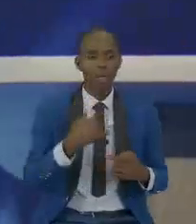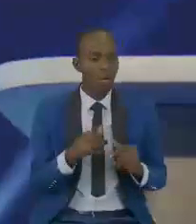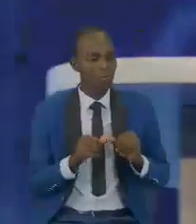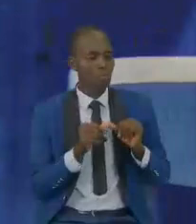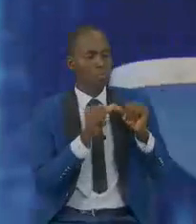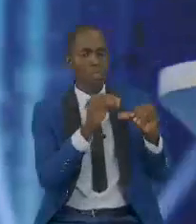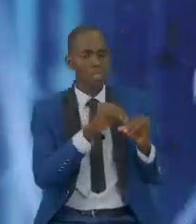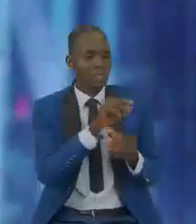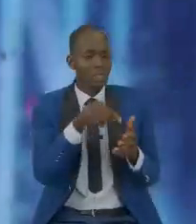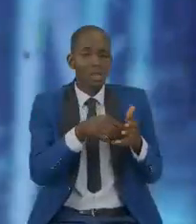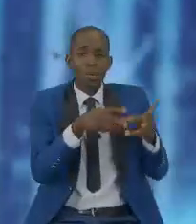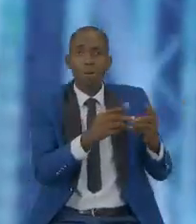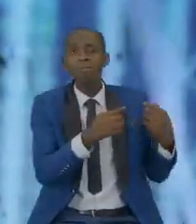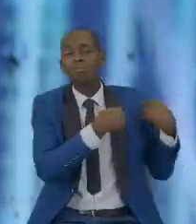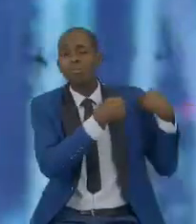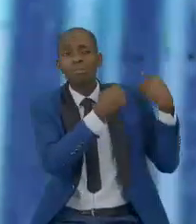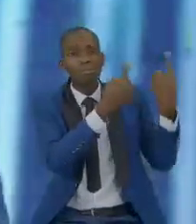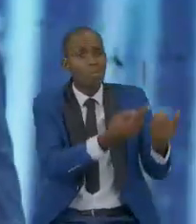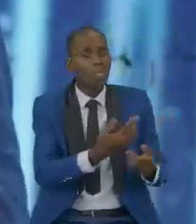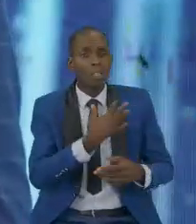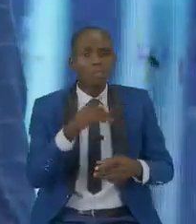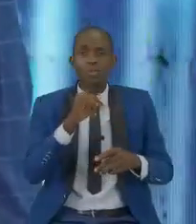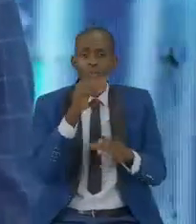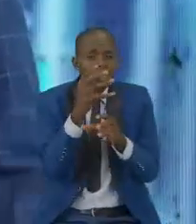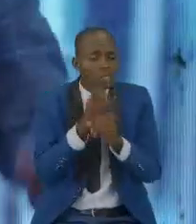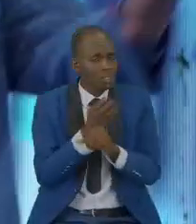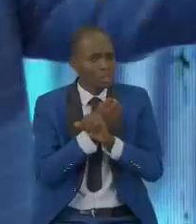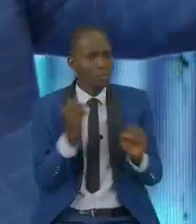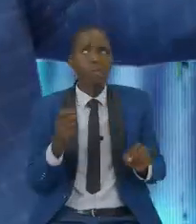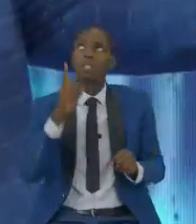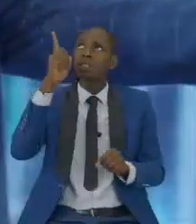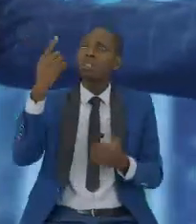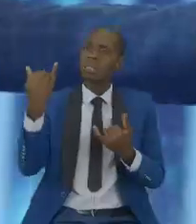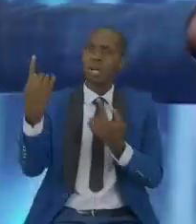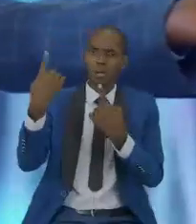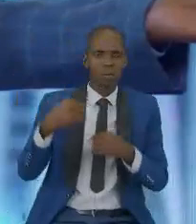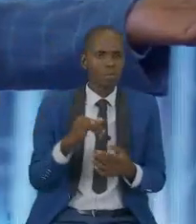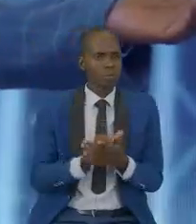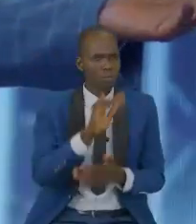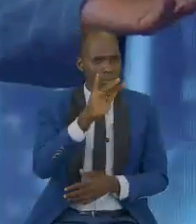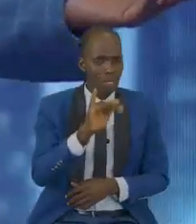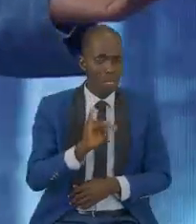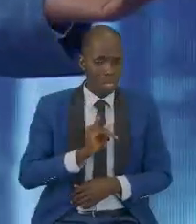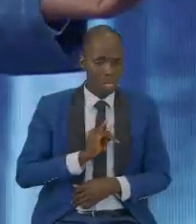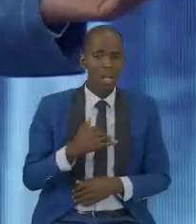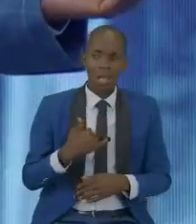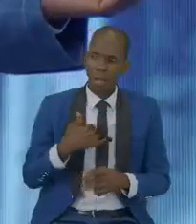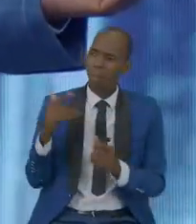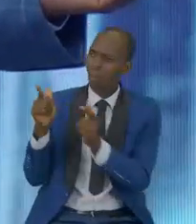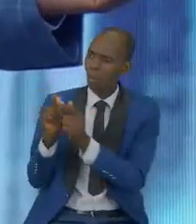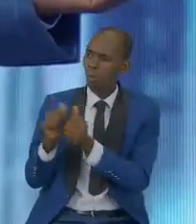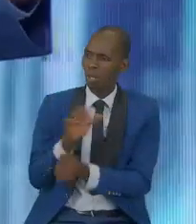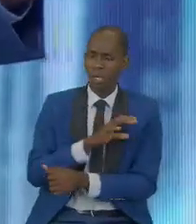time and you've not got the relief you want. And I say, come, I have been to Christ. He's giving me